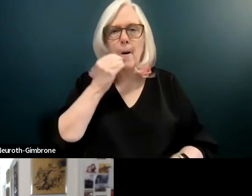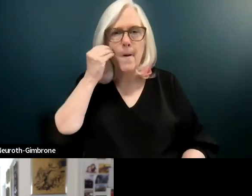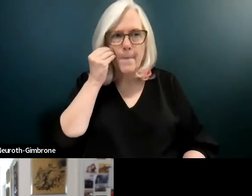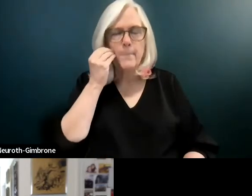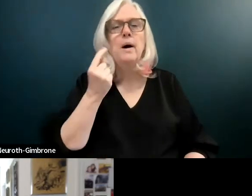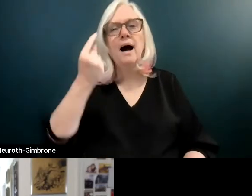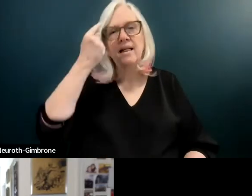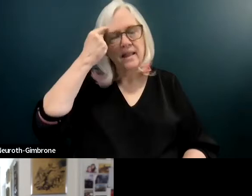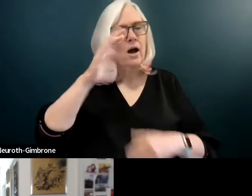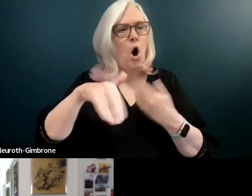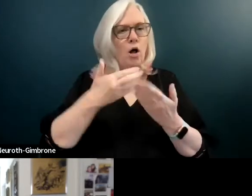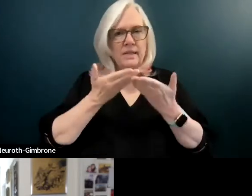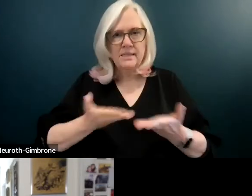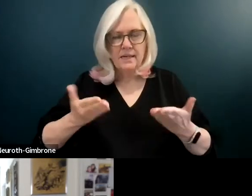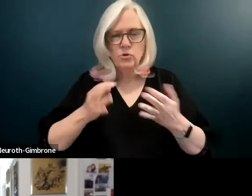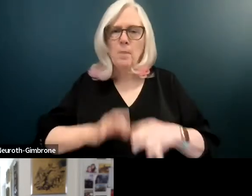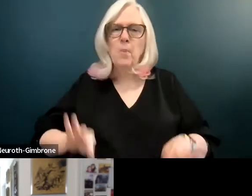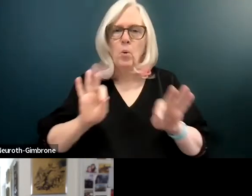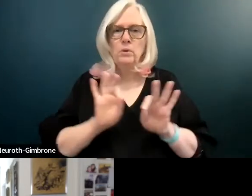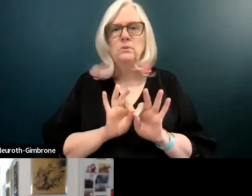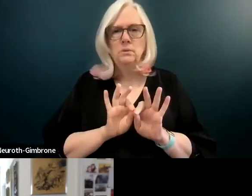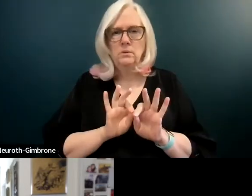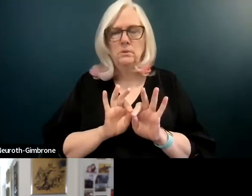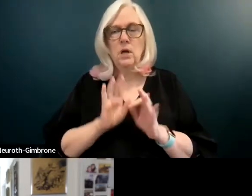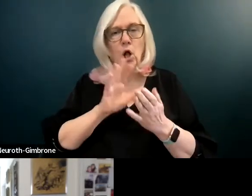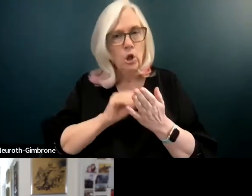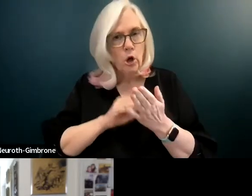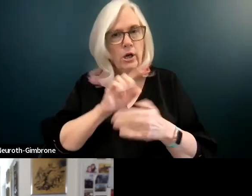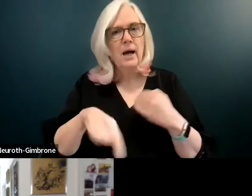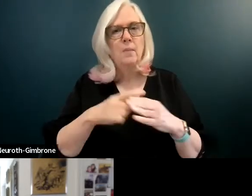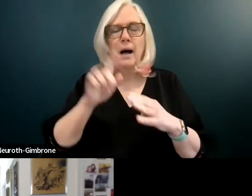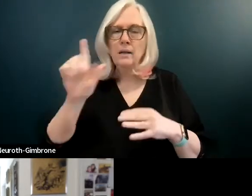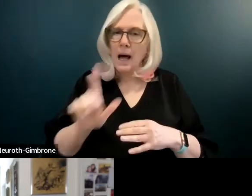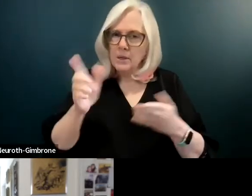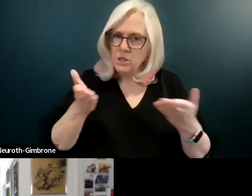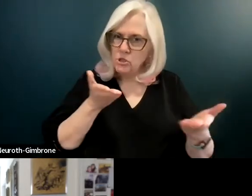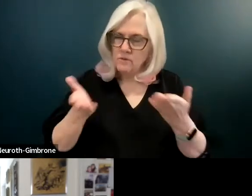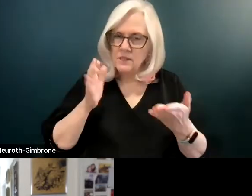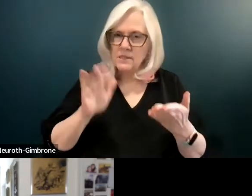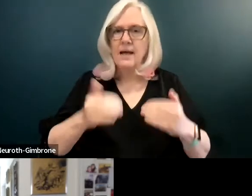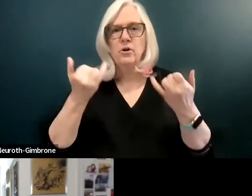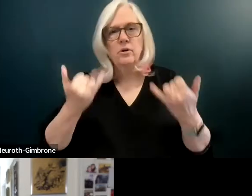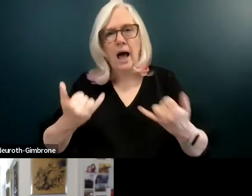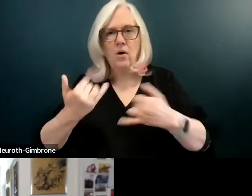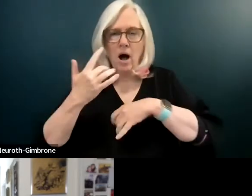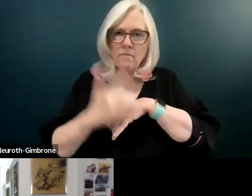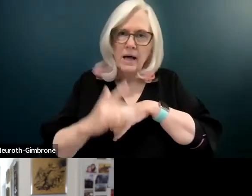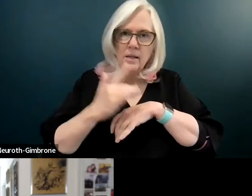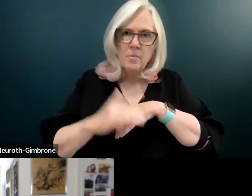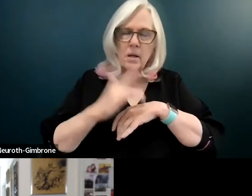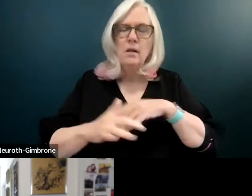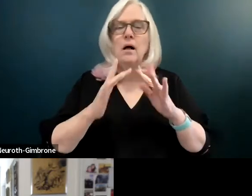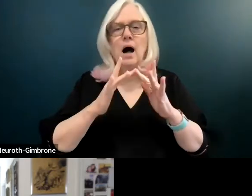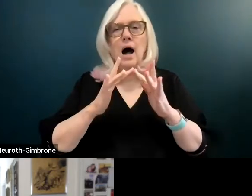these things are important, and even learning about, library services that are now available online, so people can